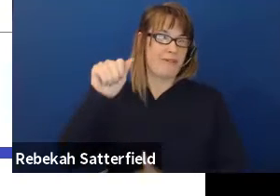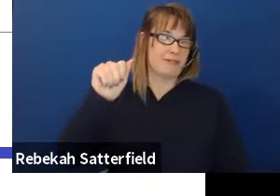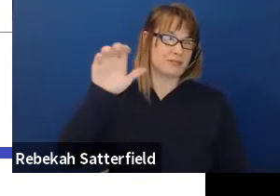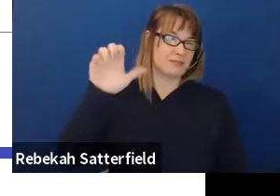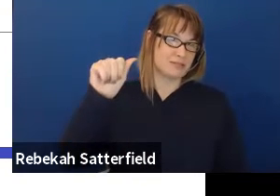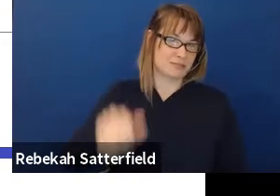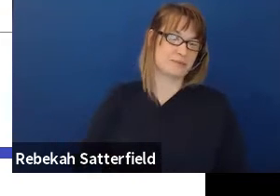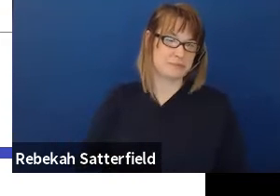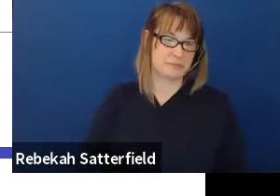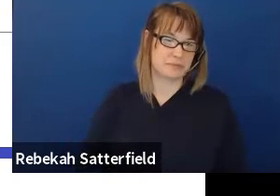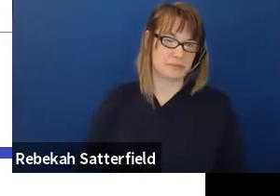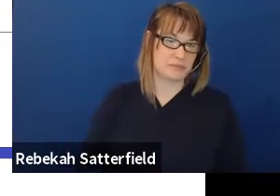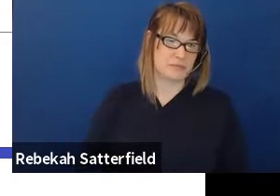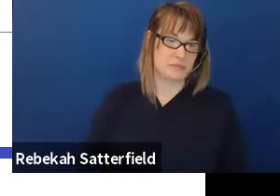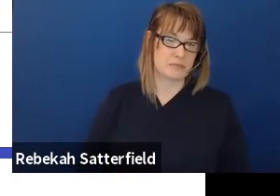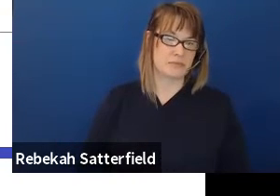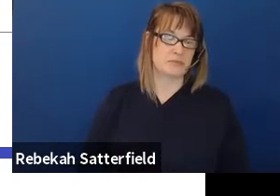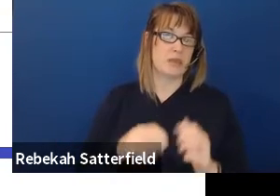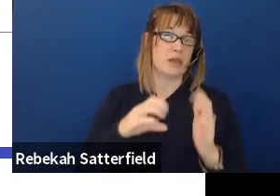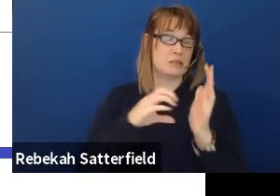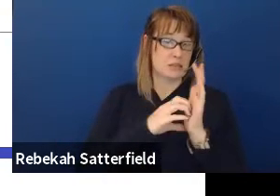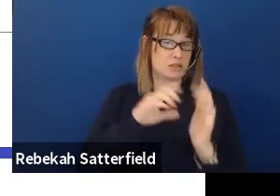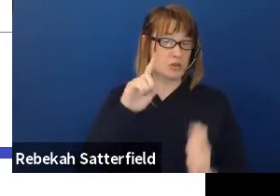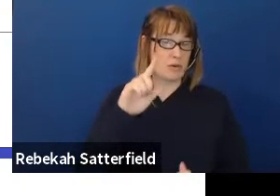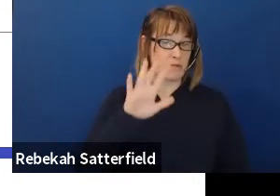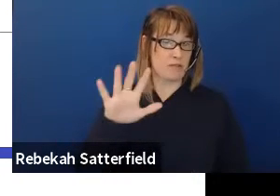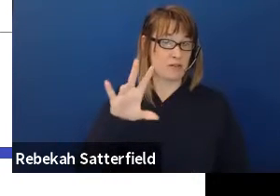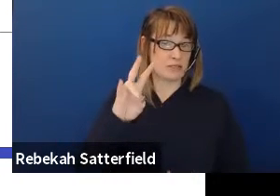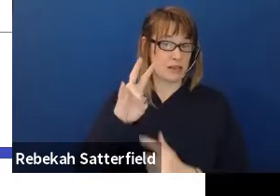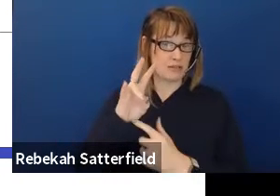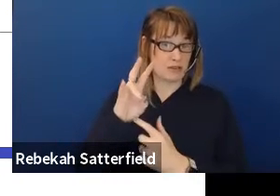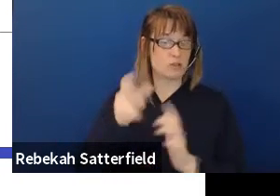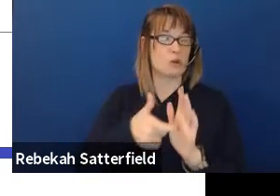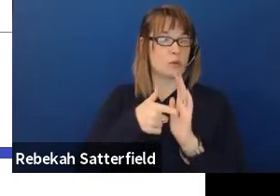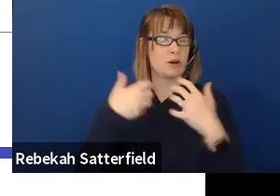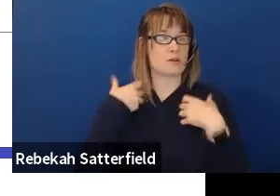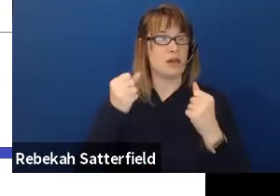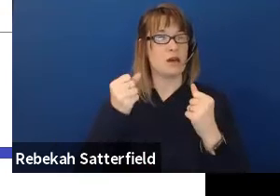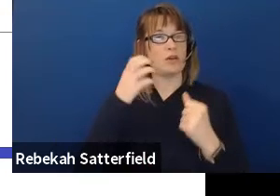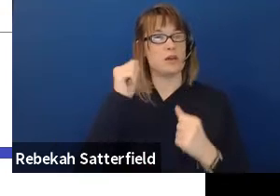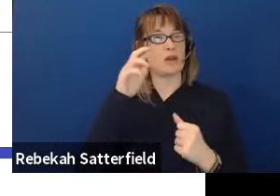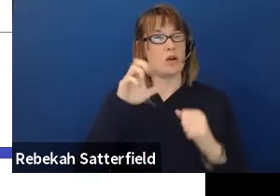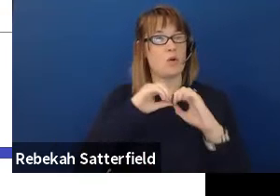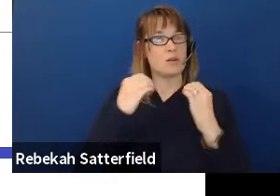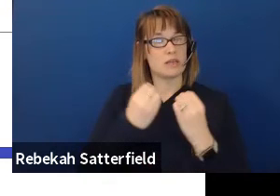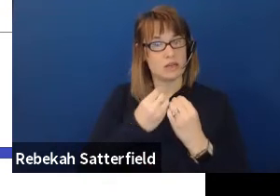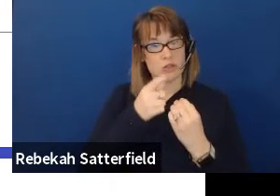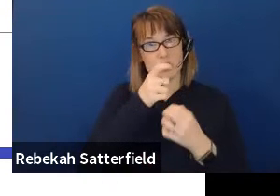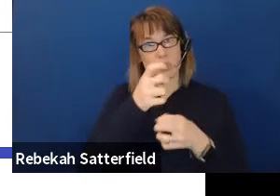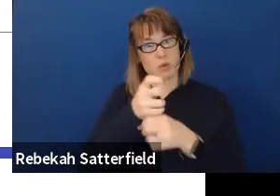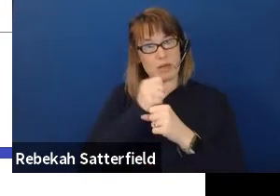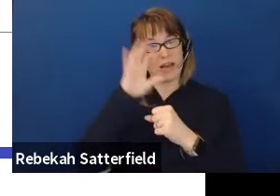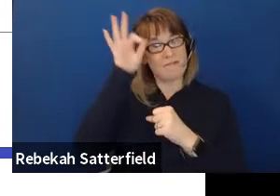Care Act. Section 1557 requires healthcare organizations receiving